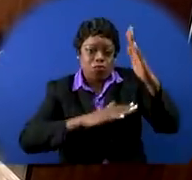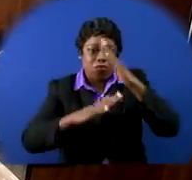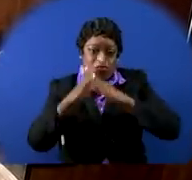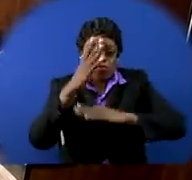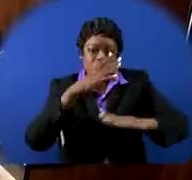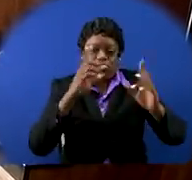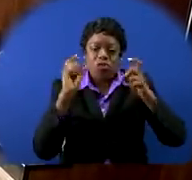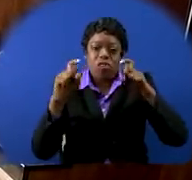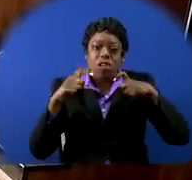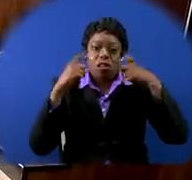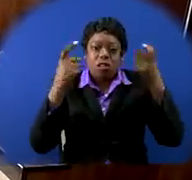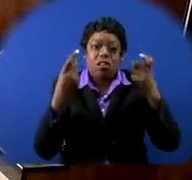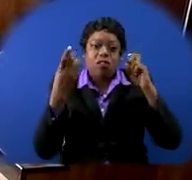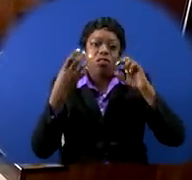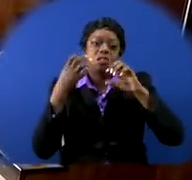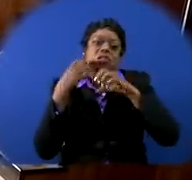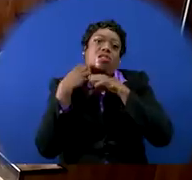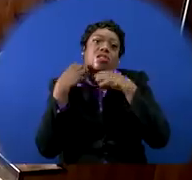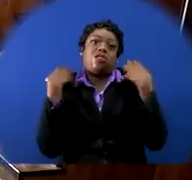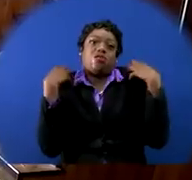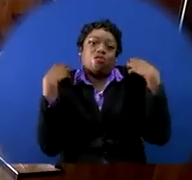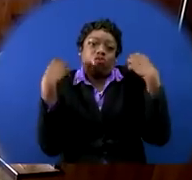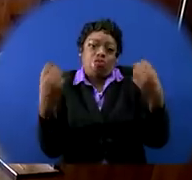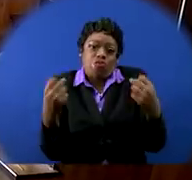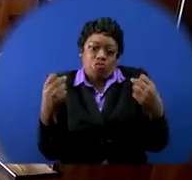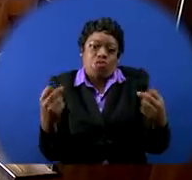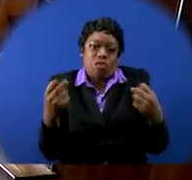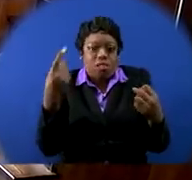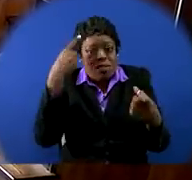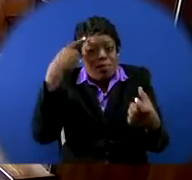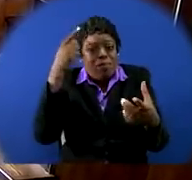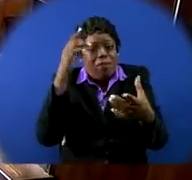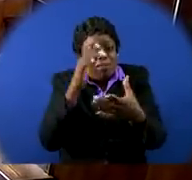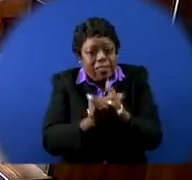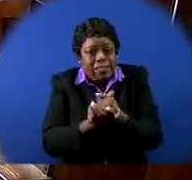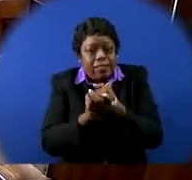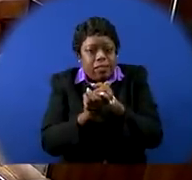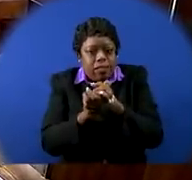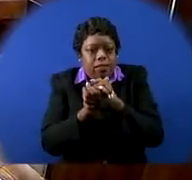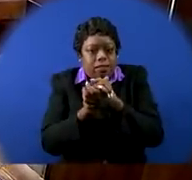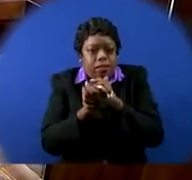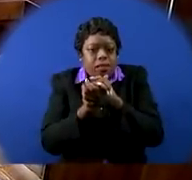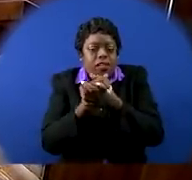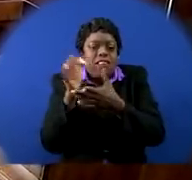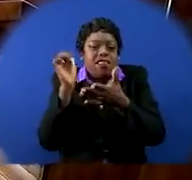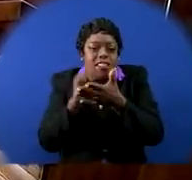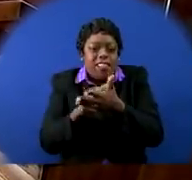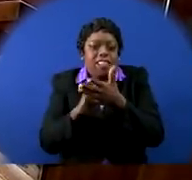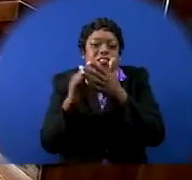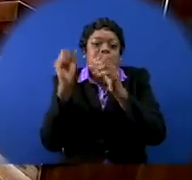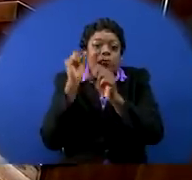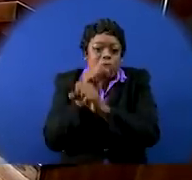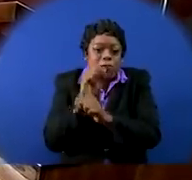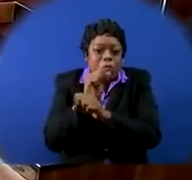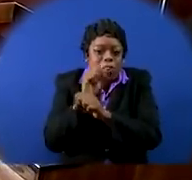the tenacity, even the audacity, to believe that you're working it